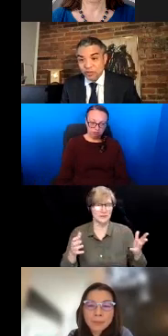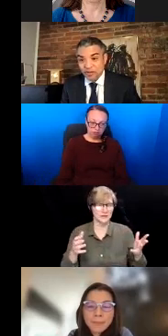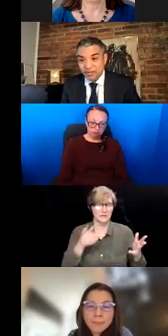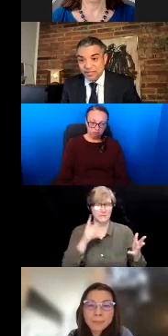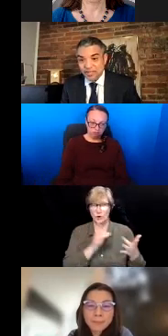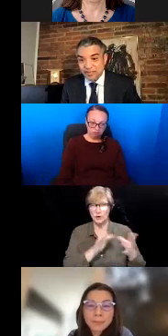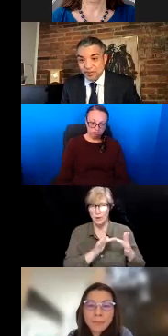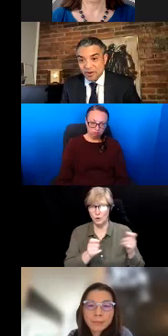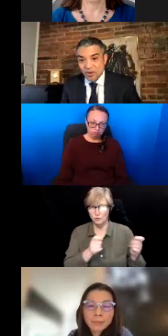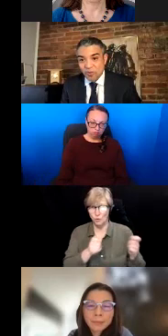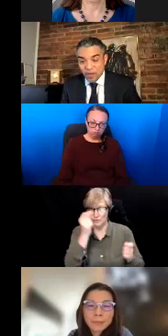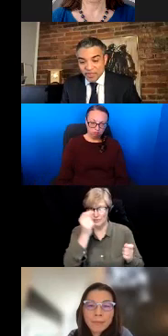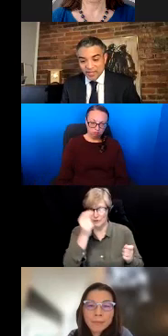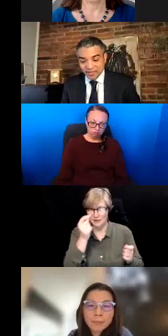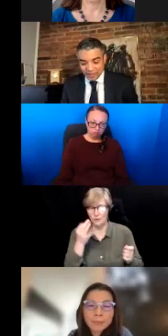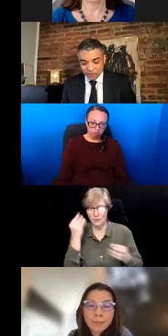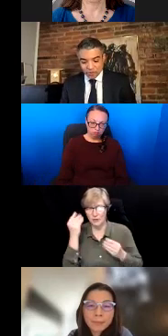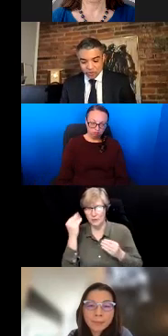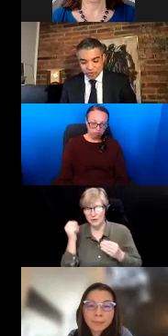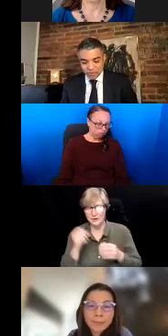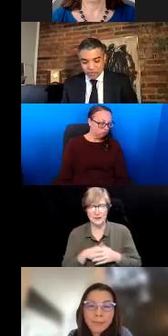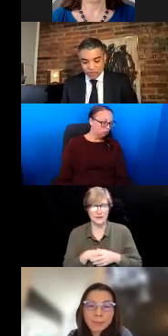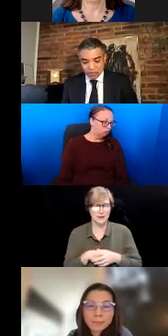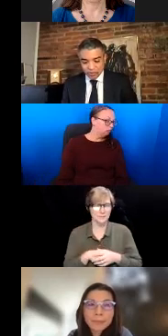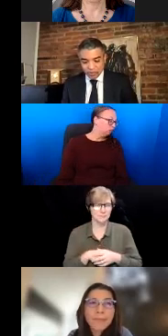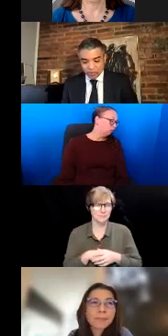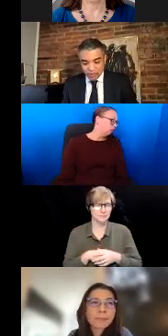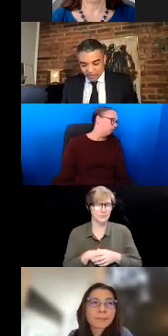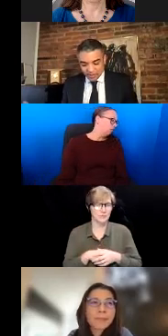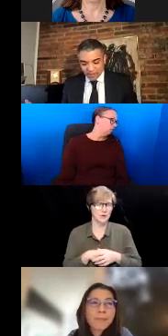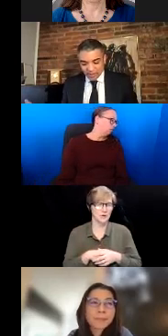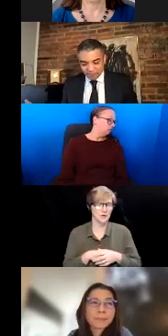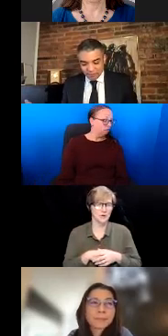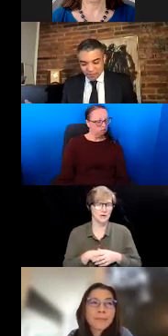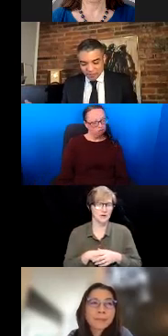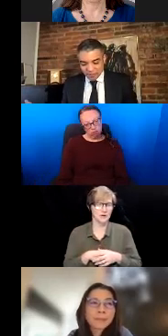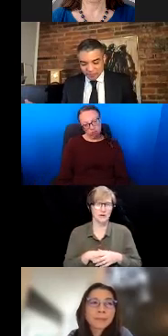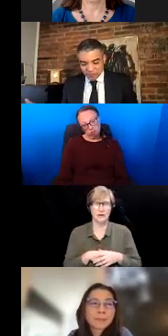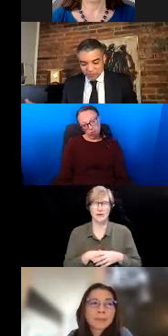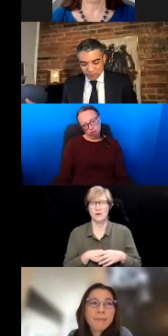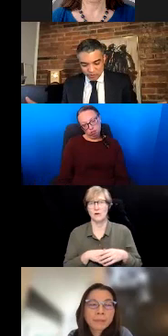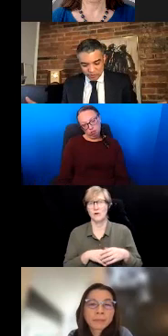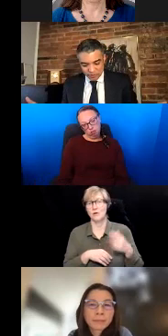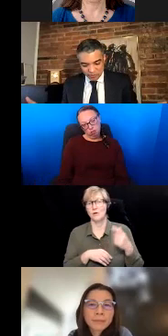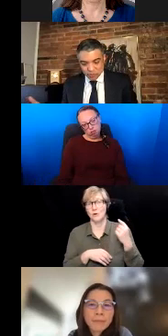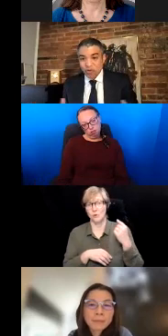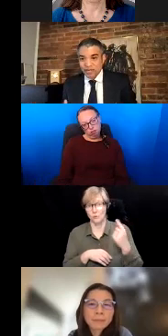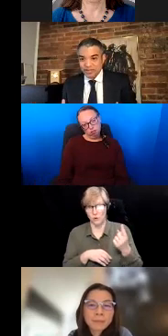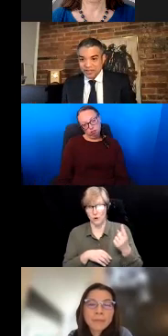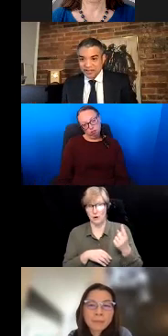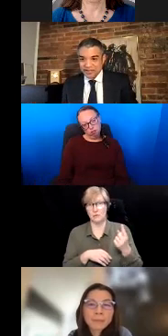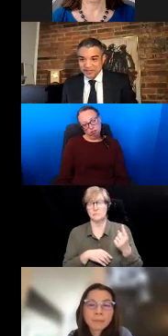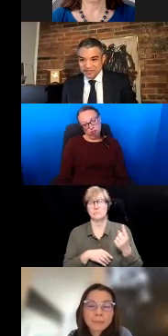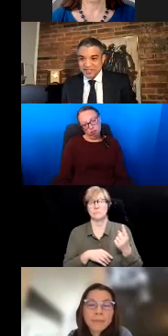control theory, it seemed that one that allowed you to quickly and efficiently sort of